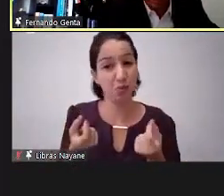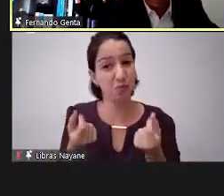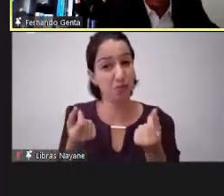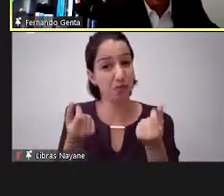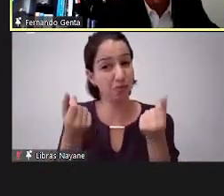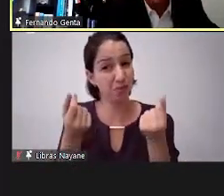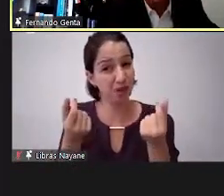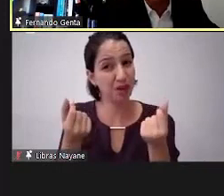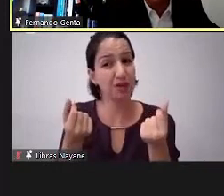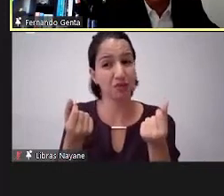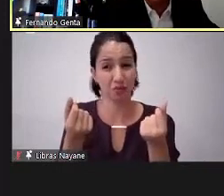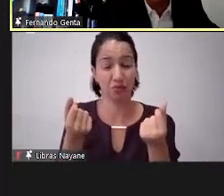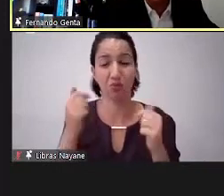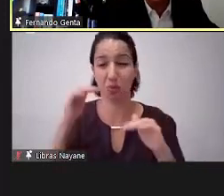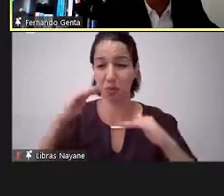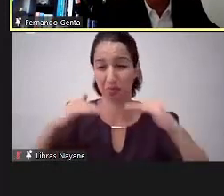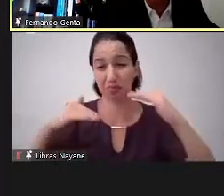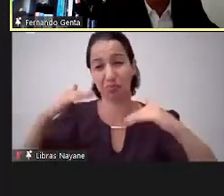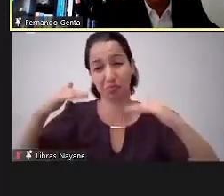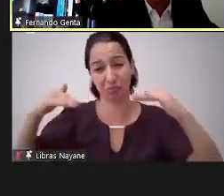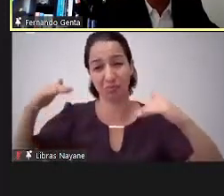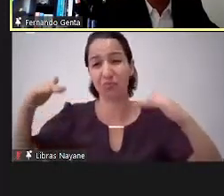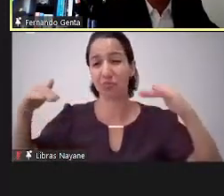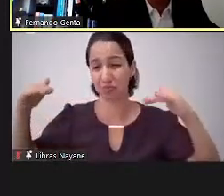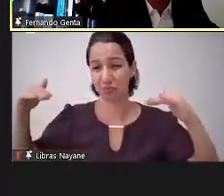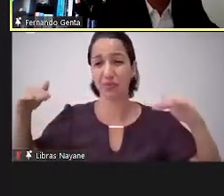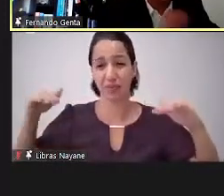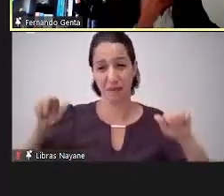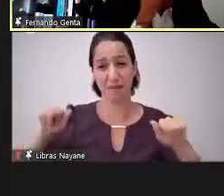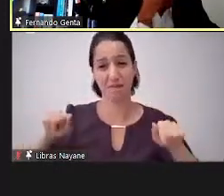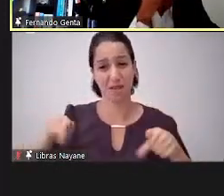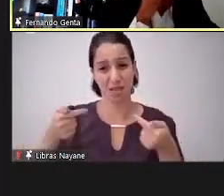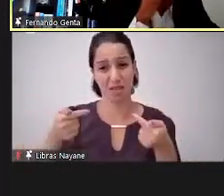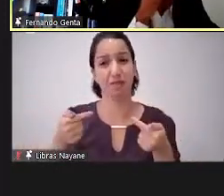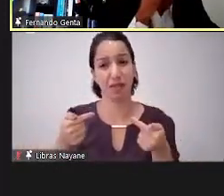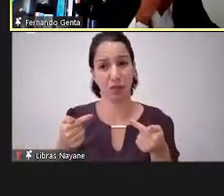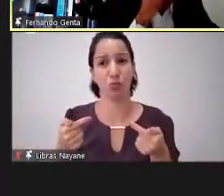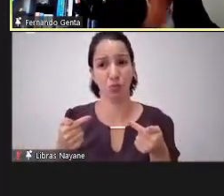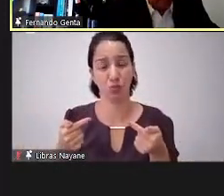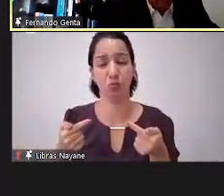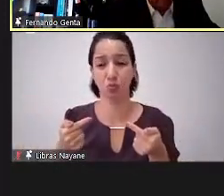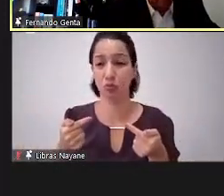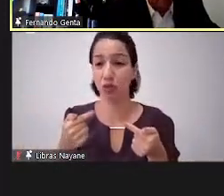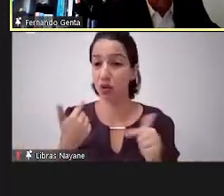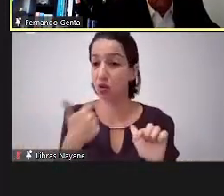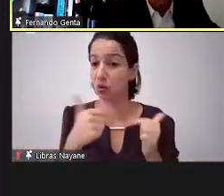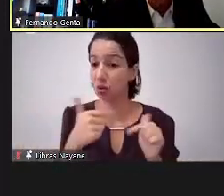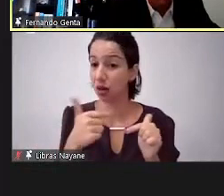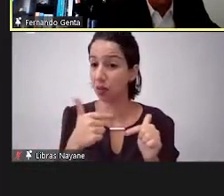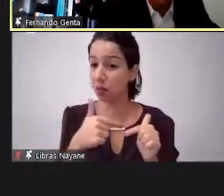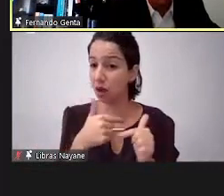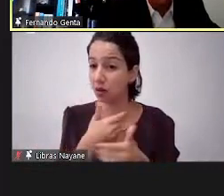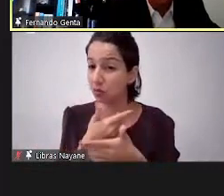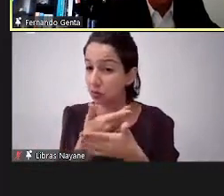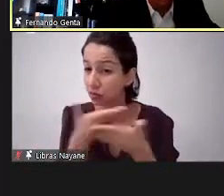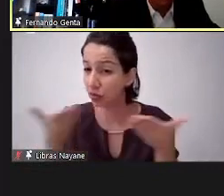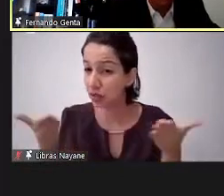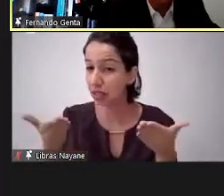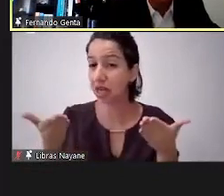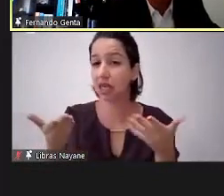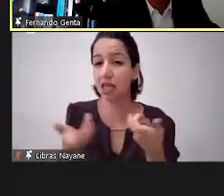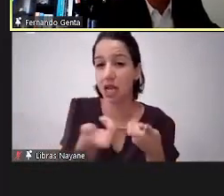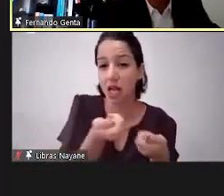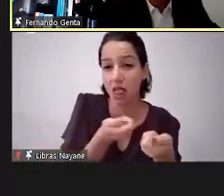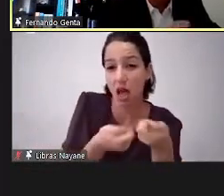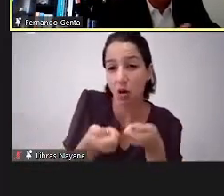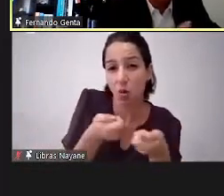terms of commodity prices drop or rise, and